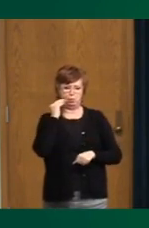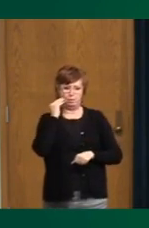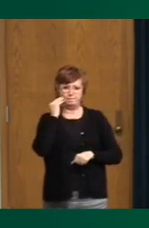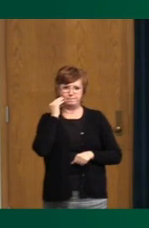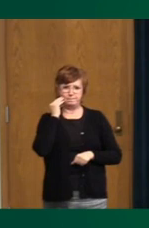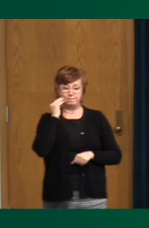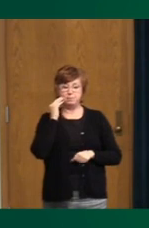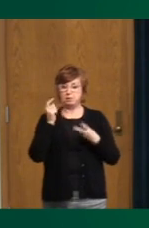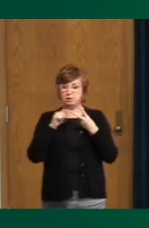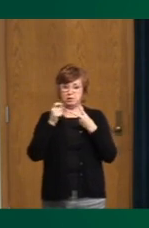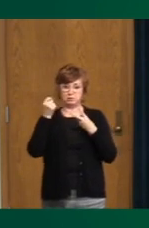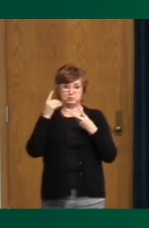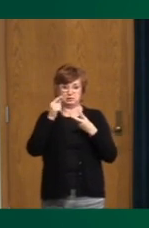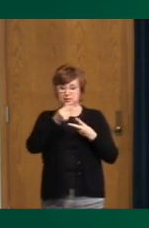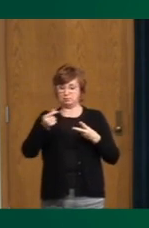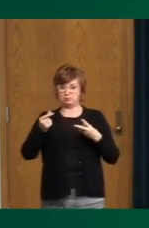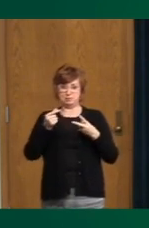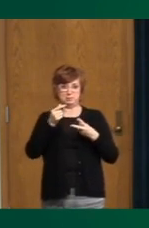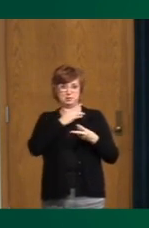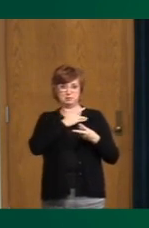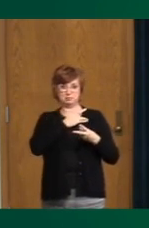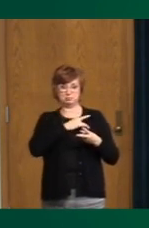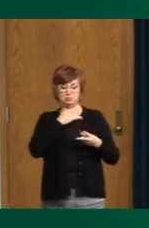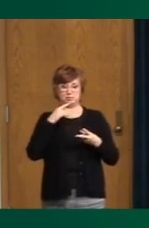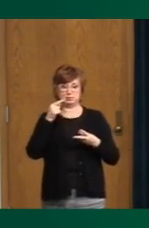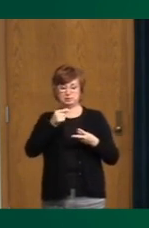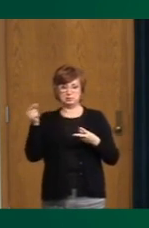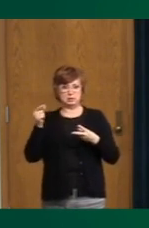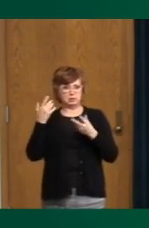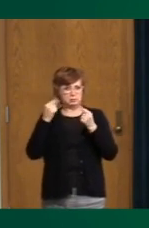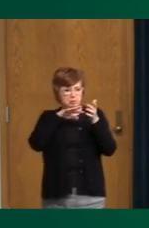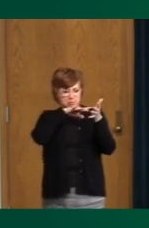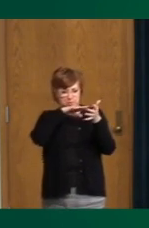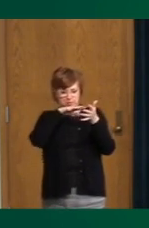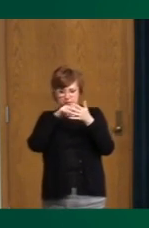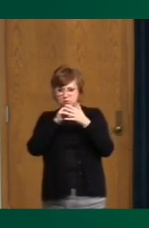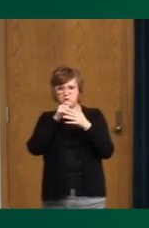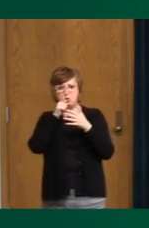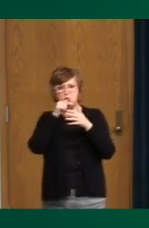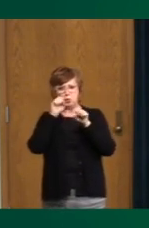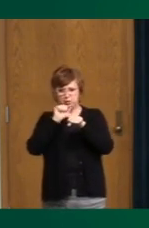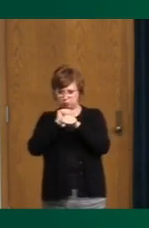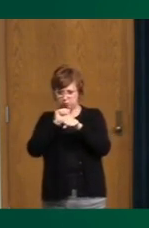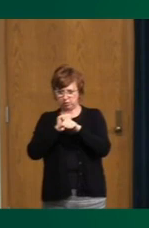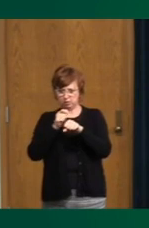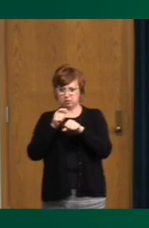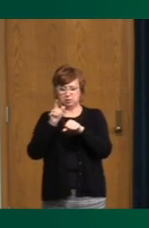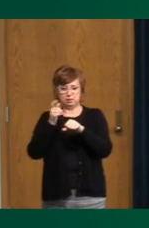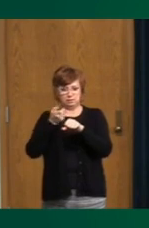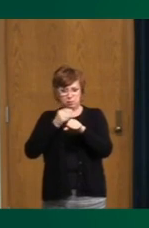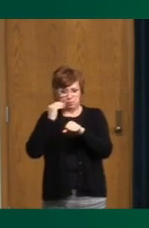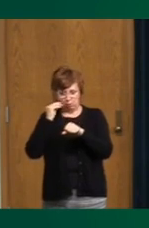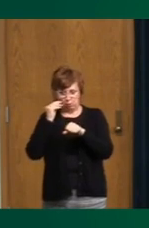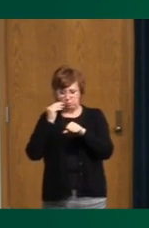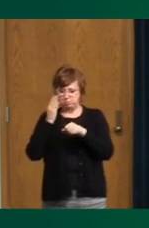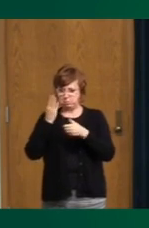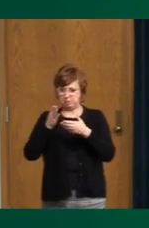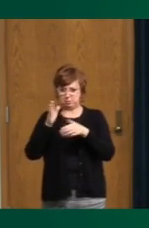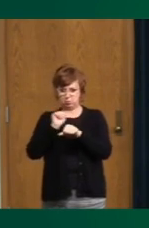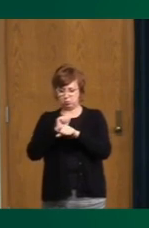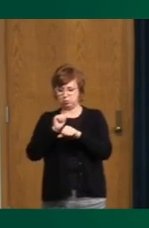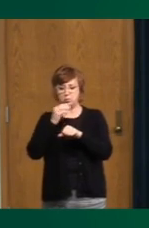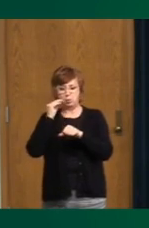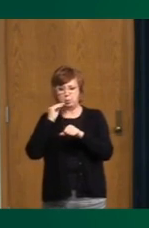public servants and our crown sector employees to determine which of them can work from home either on a full-time, a part-time, or